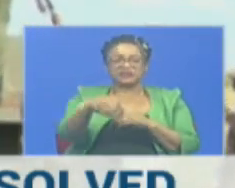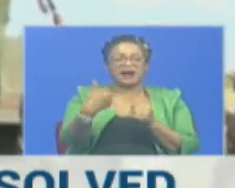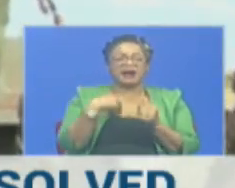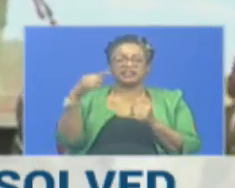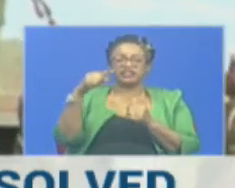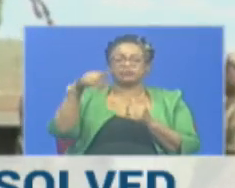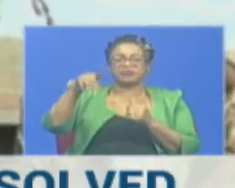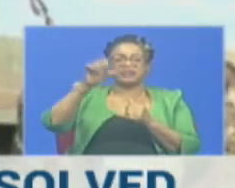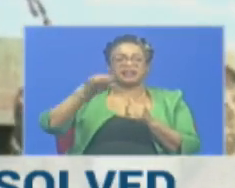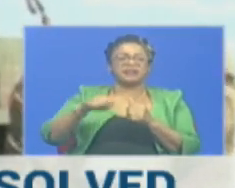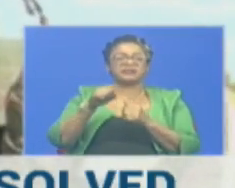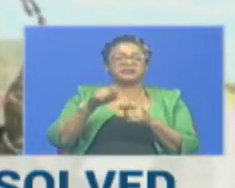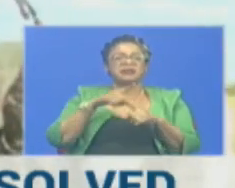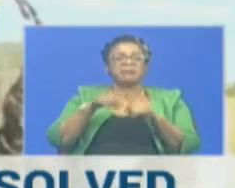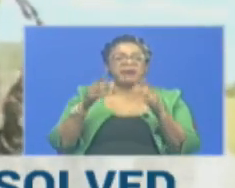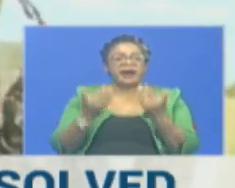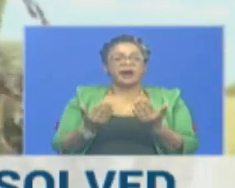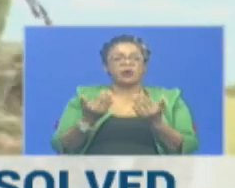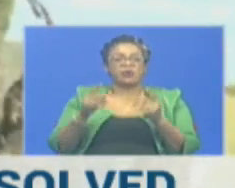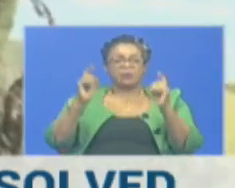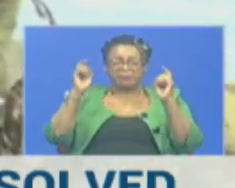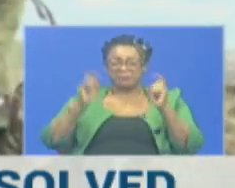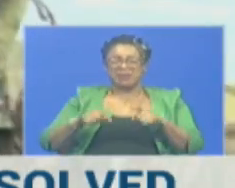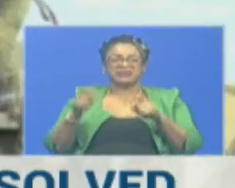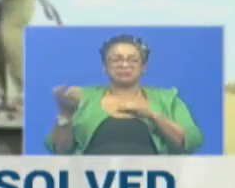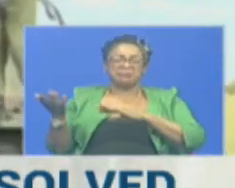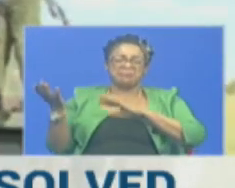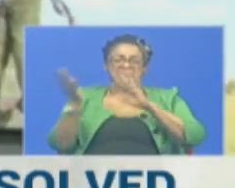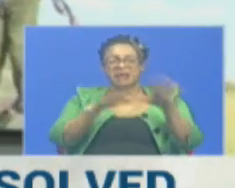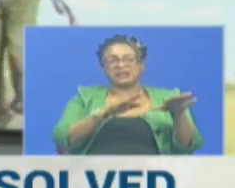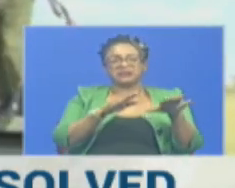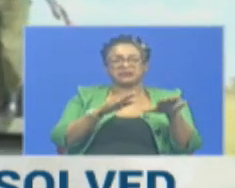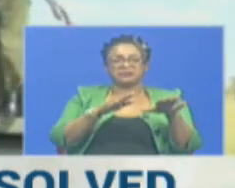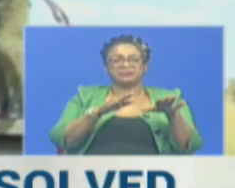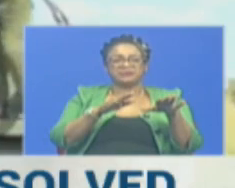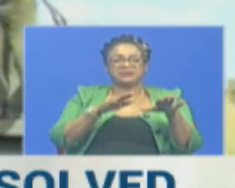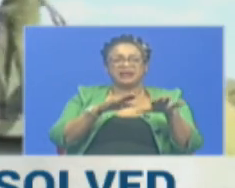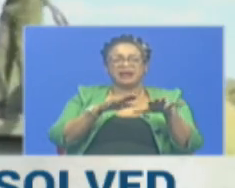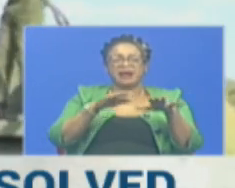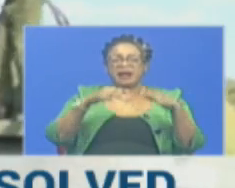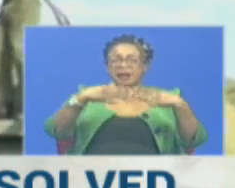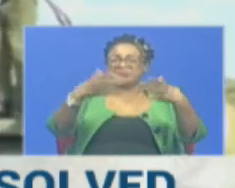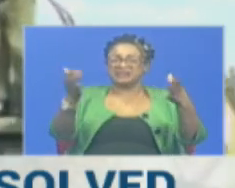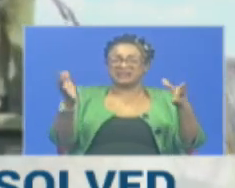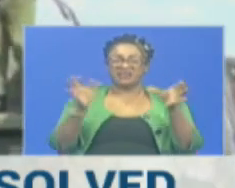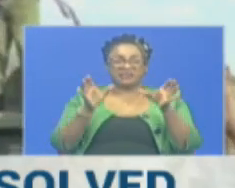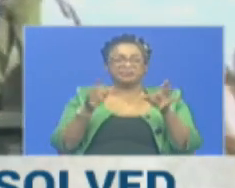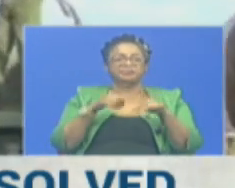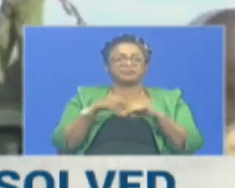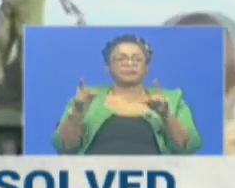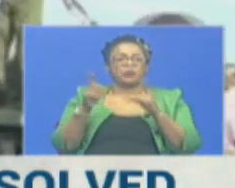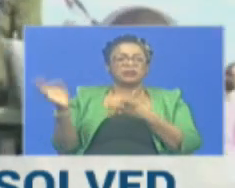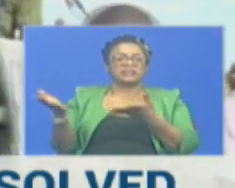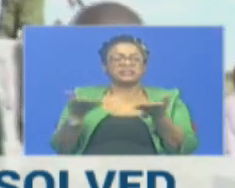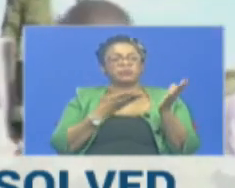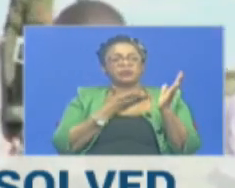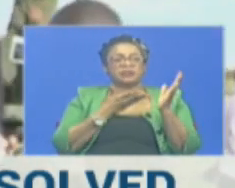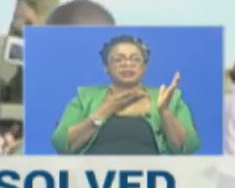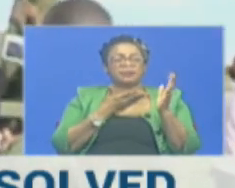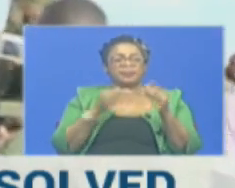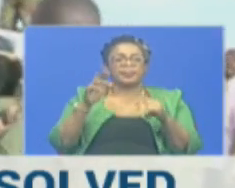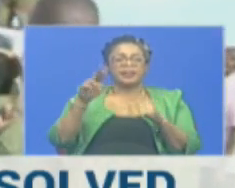elephants will have to blow their trumpets back in the Masai Mara Game Reserve in Narok County, where they were transported. Gina